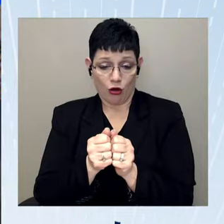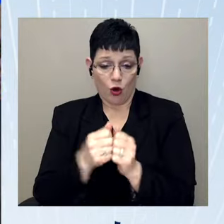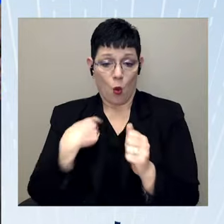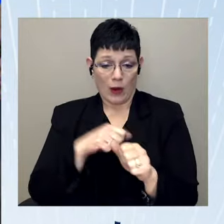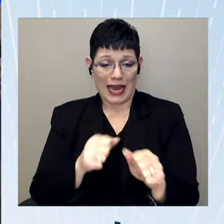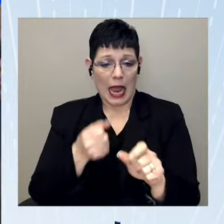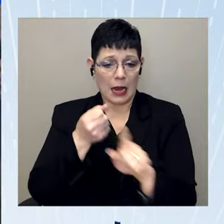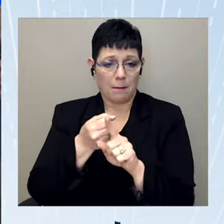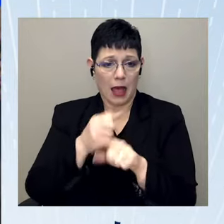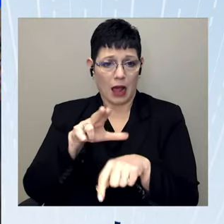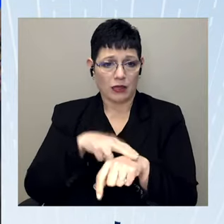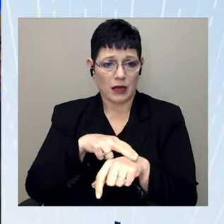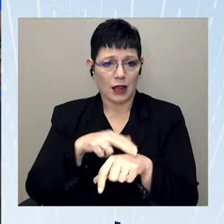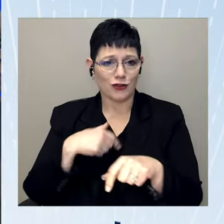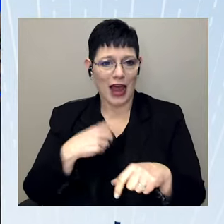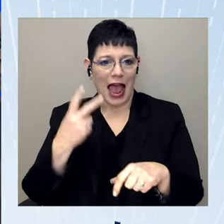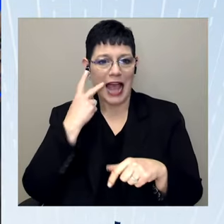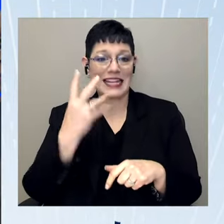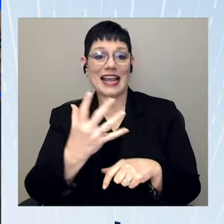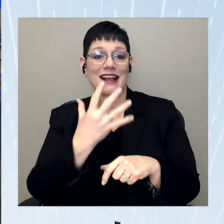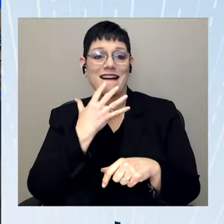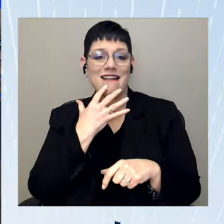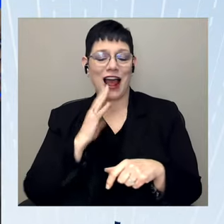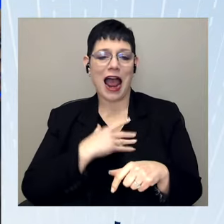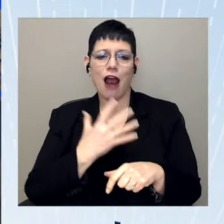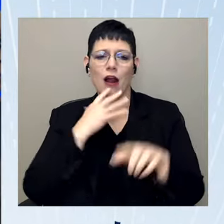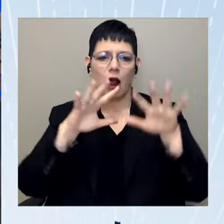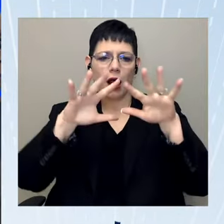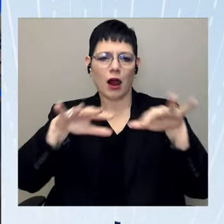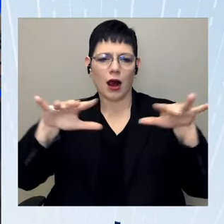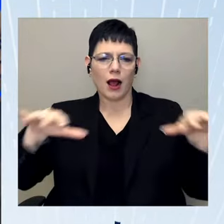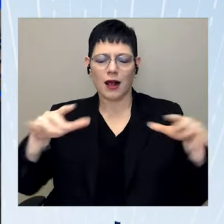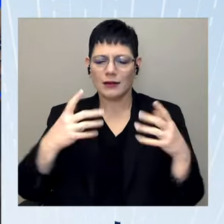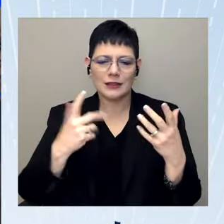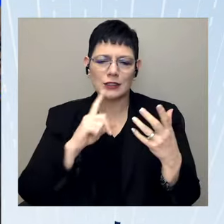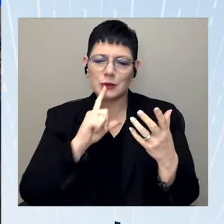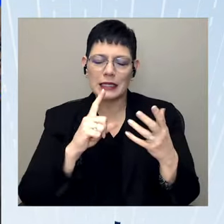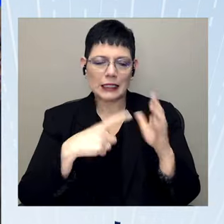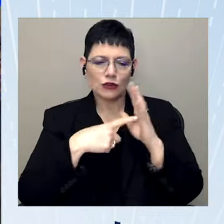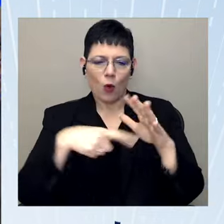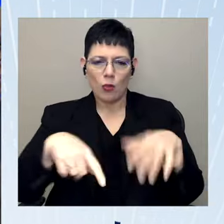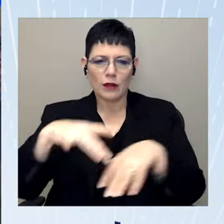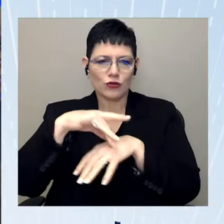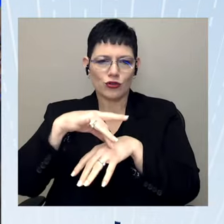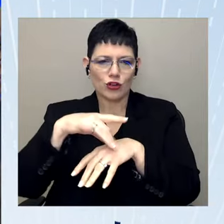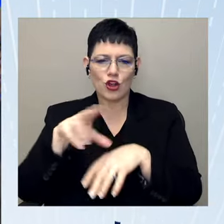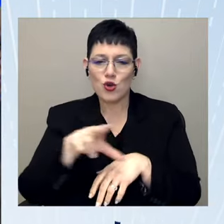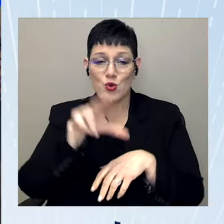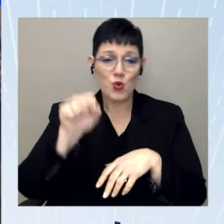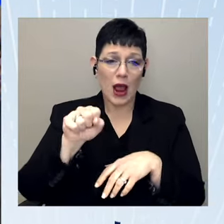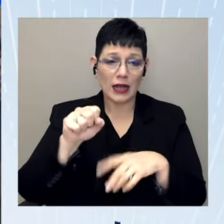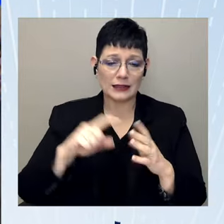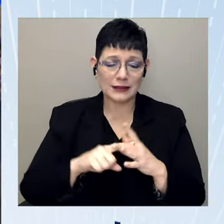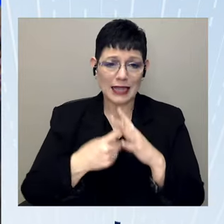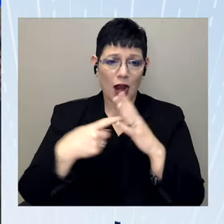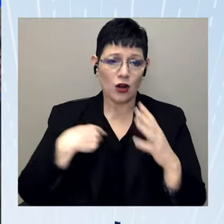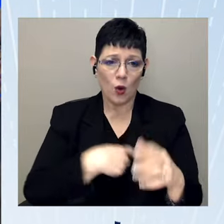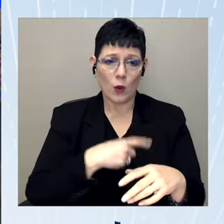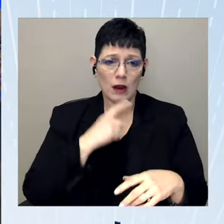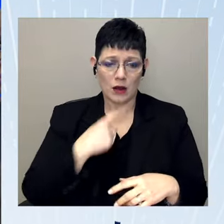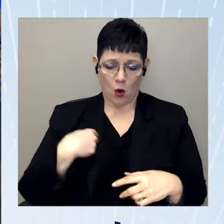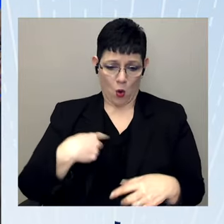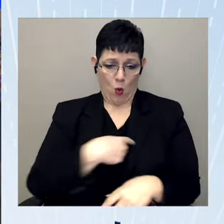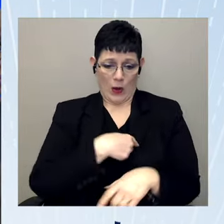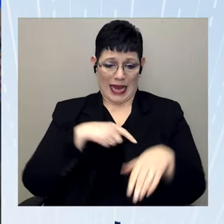Because, you know, I see the colors. Our colors stamp the foundation of this earth. When the United States started, we are the ones who walked. We